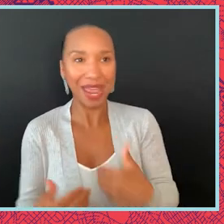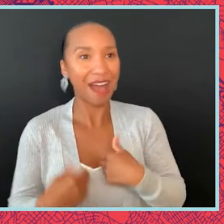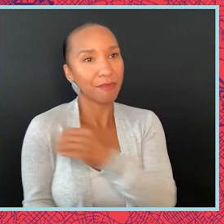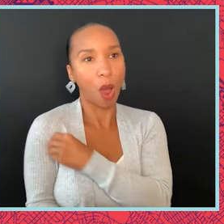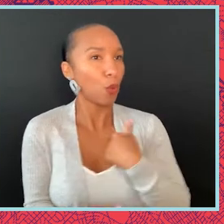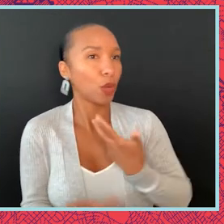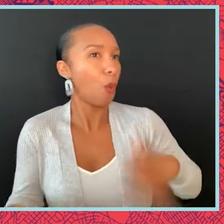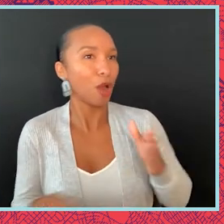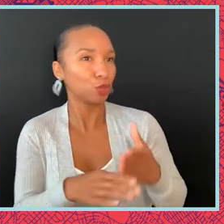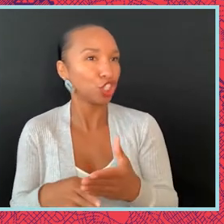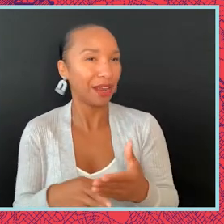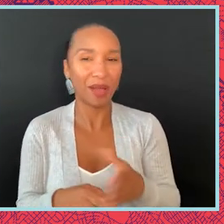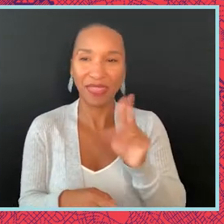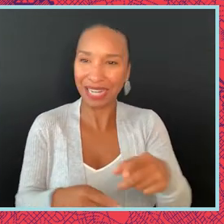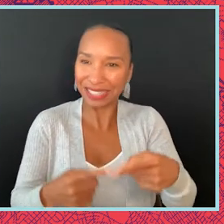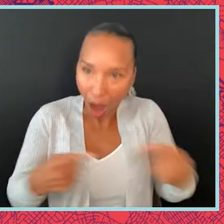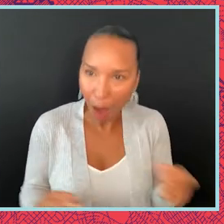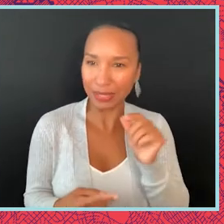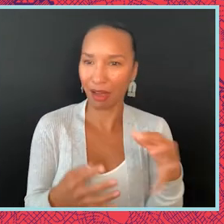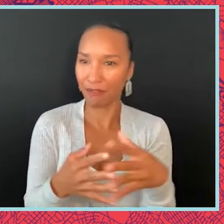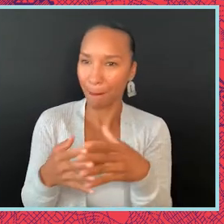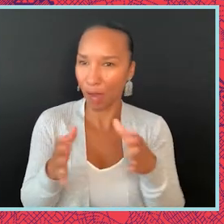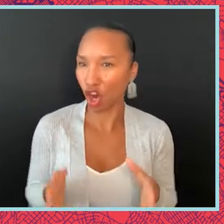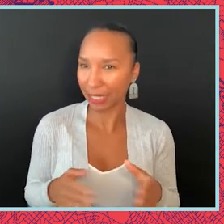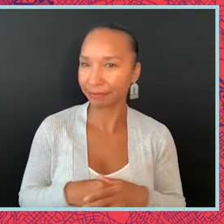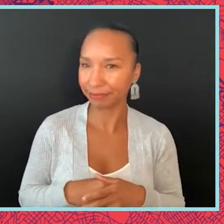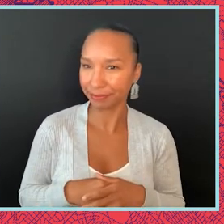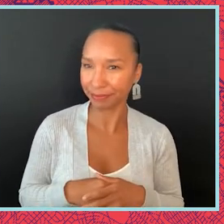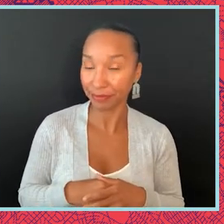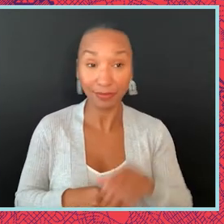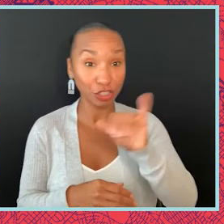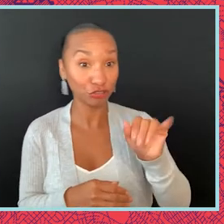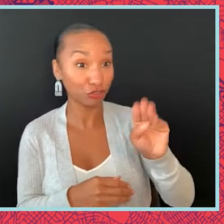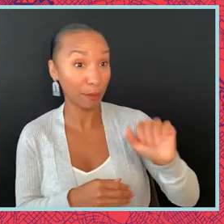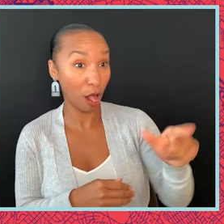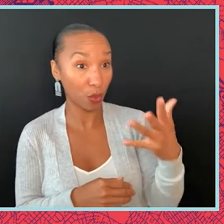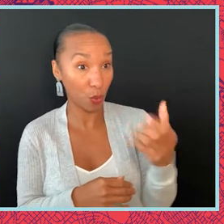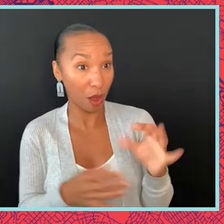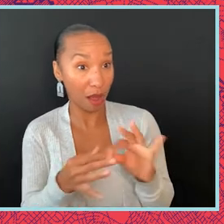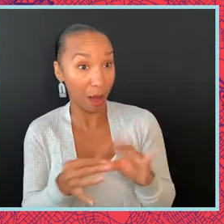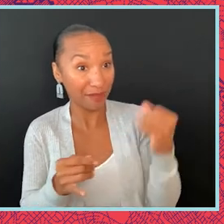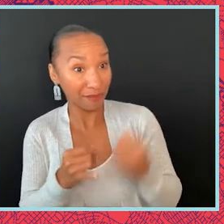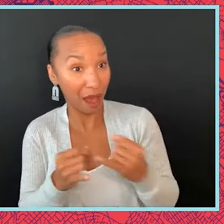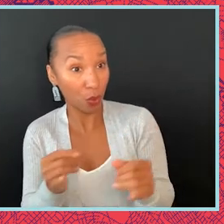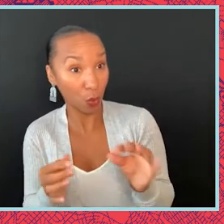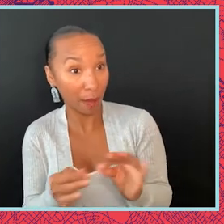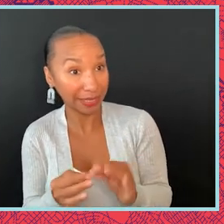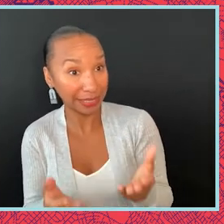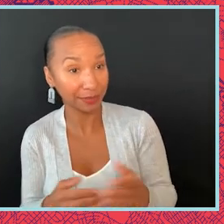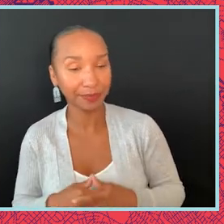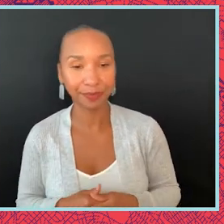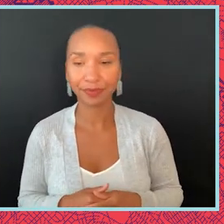it with you. And that is un-American. Thank you for that. And Jamal, do you want to say any final